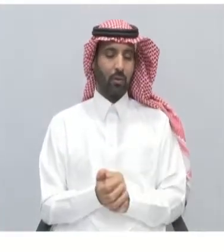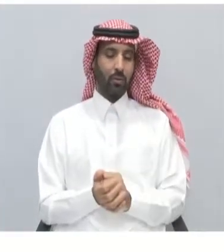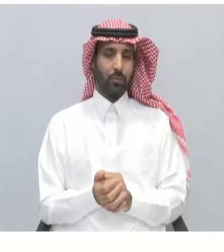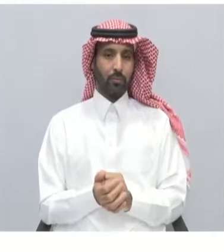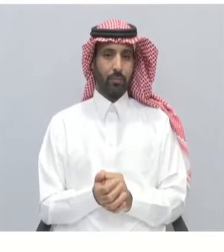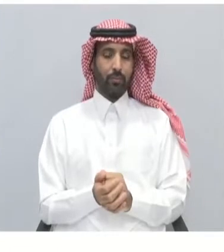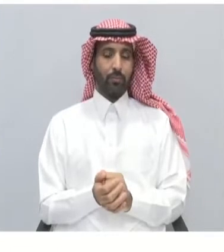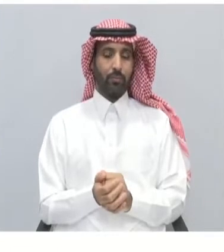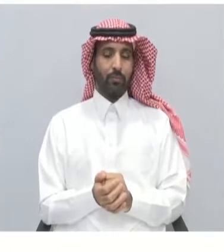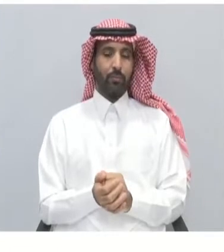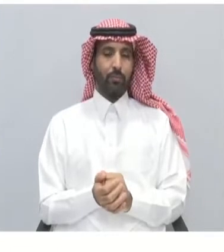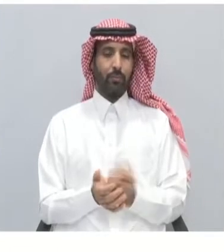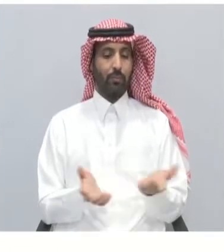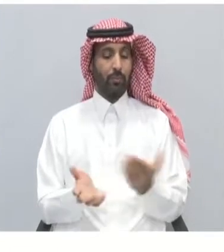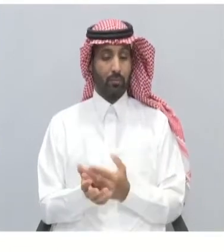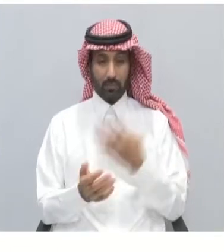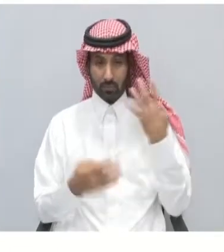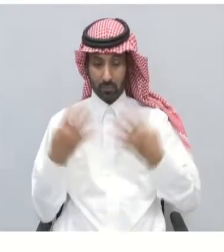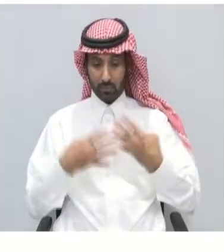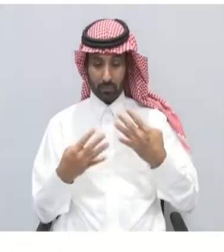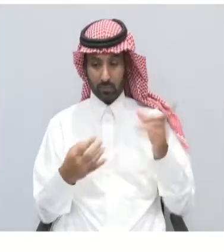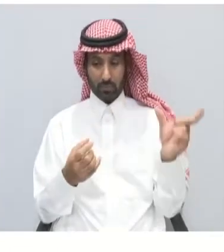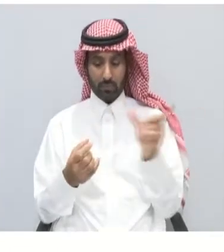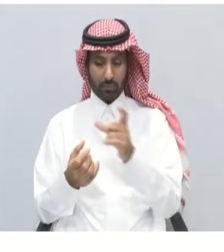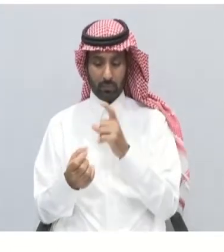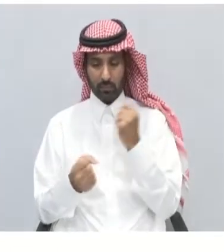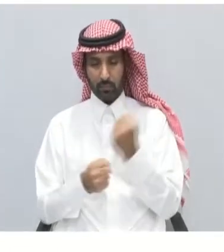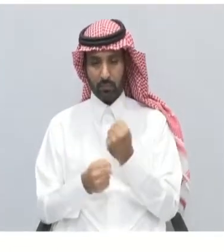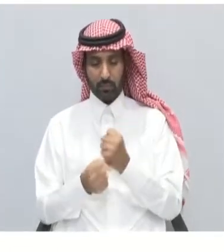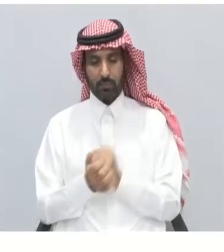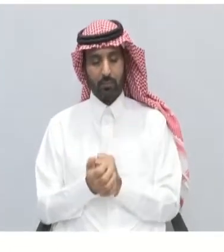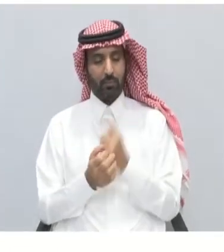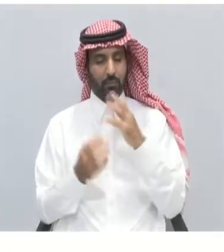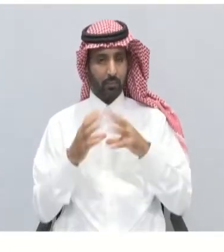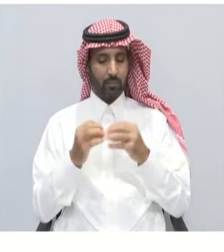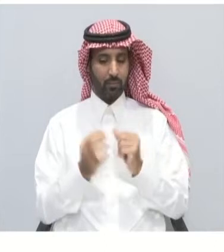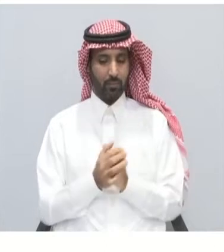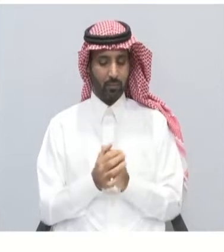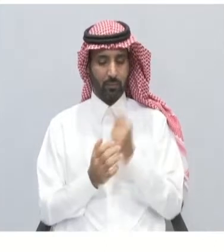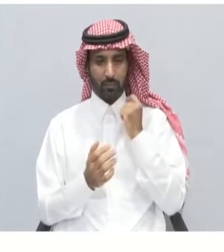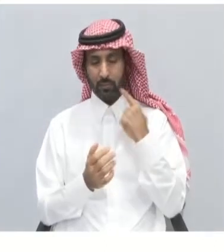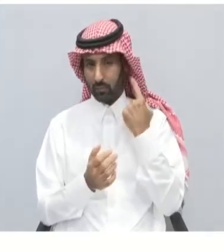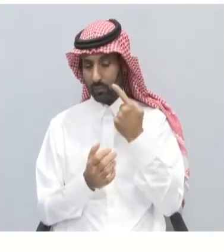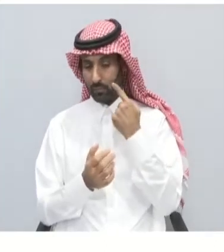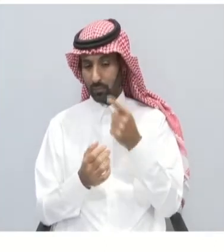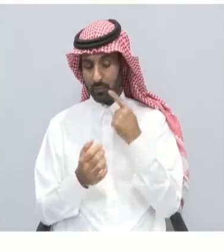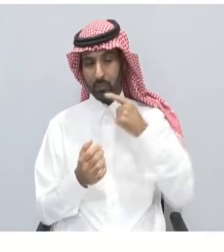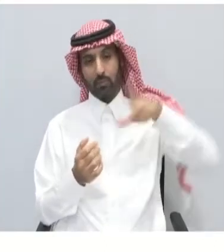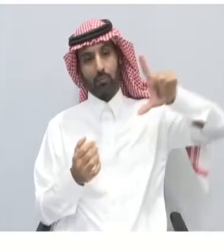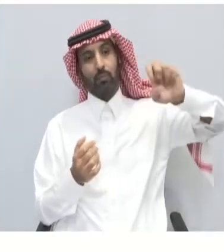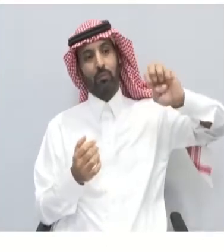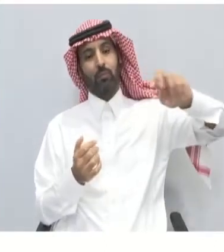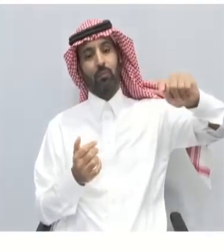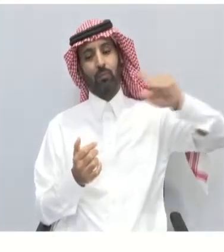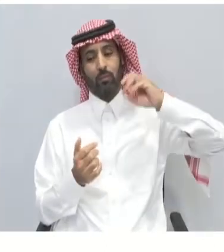together. Okay, match the two word verbs and their meaning. Okay, when you let out,